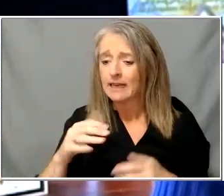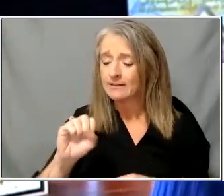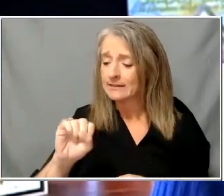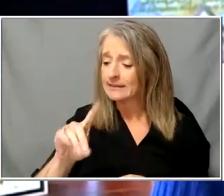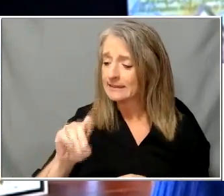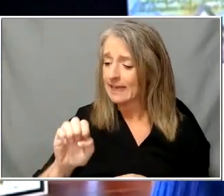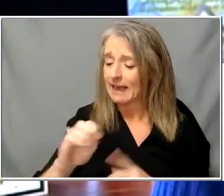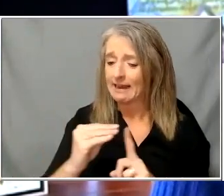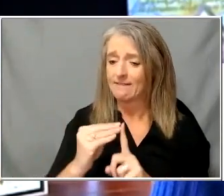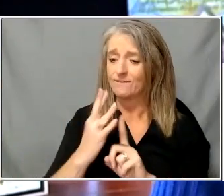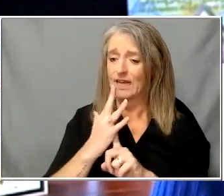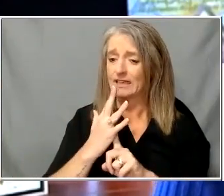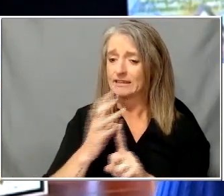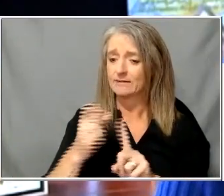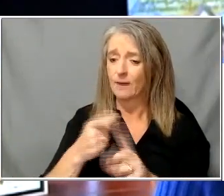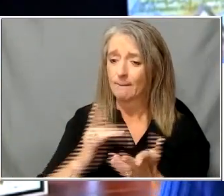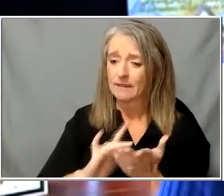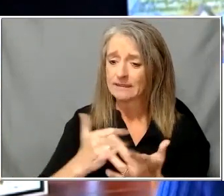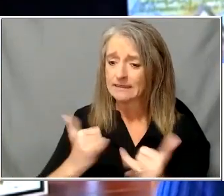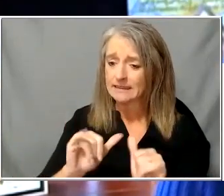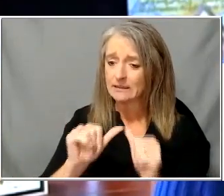and still trying to work, and,